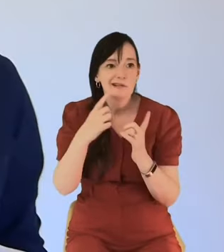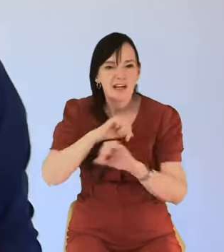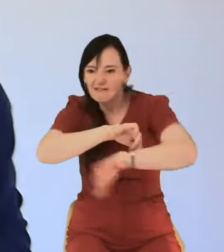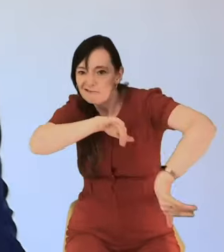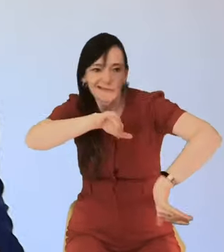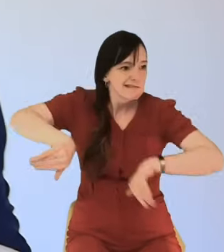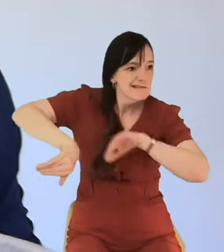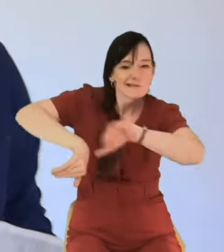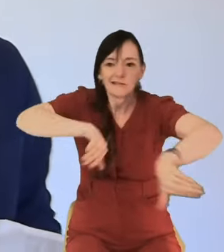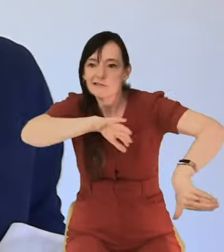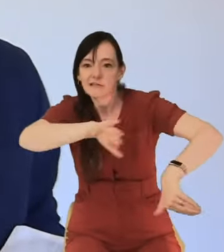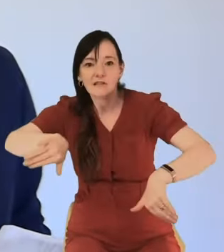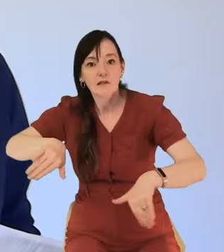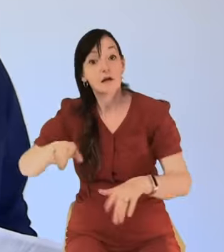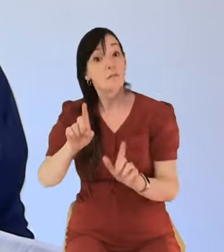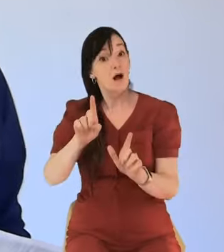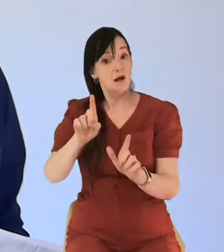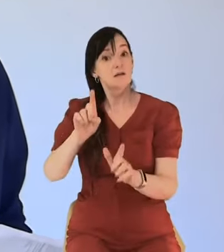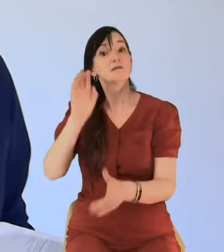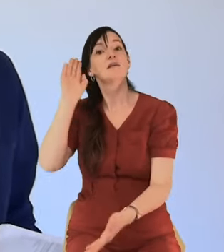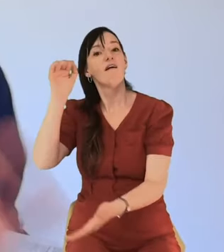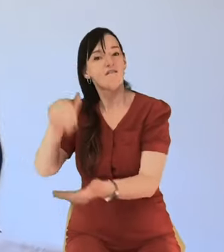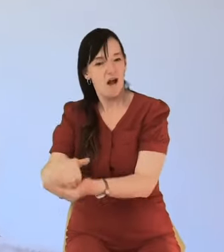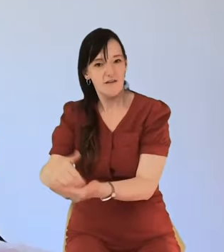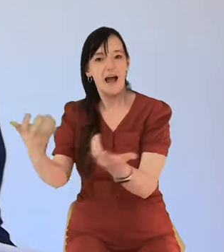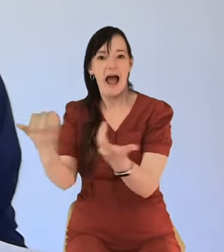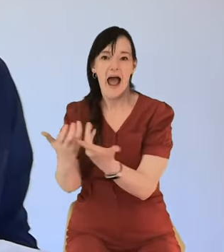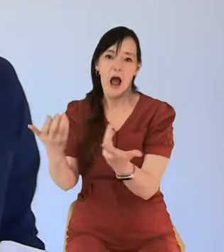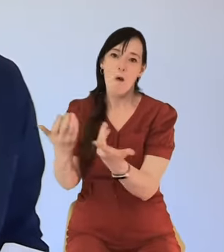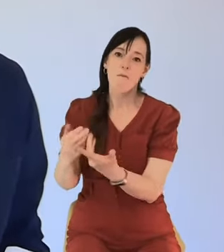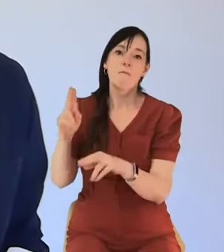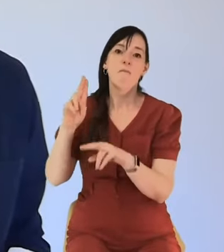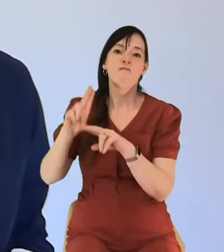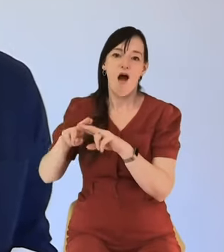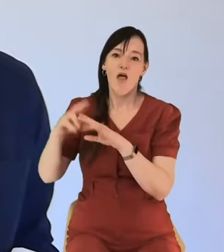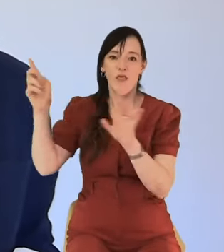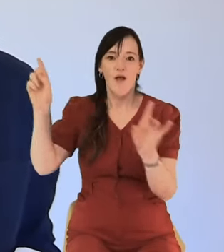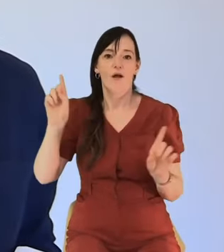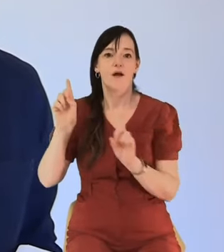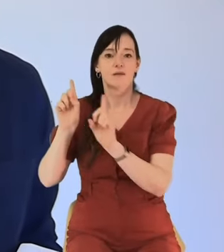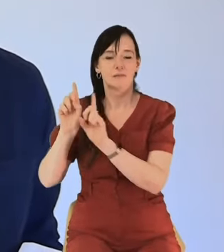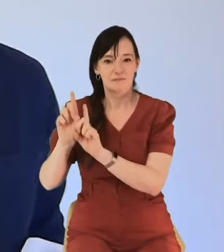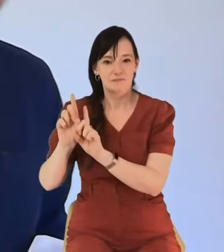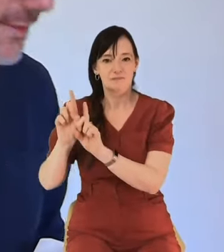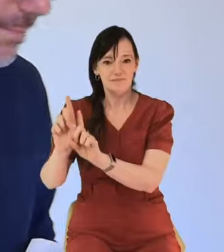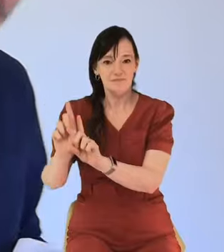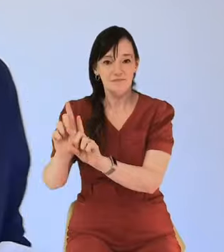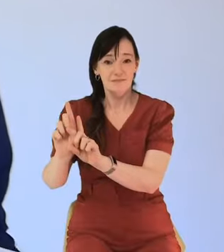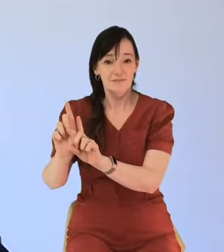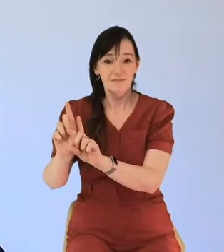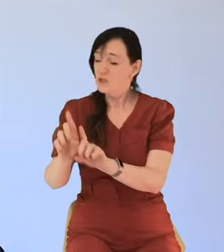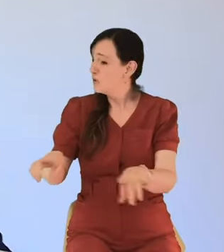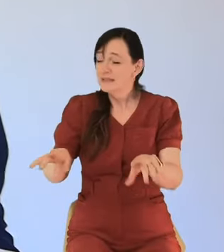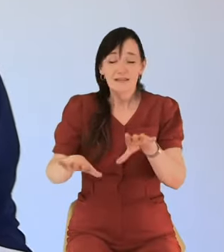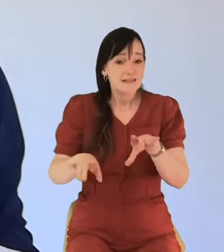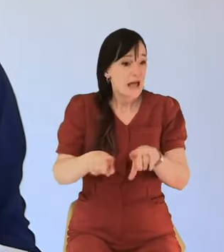way through the crowds. But I got there. I got there because Dad took me. And friends, by